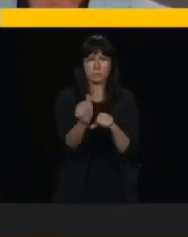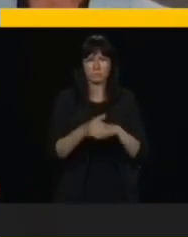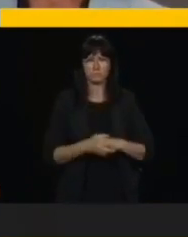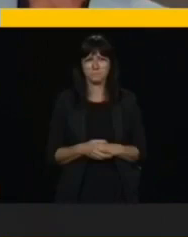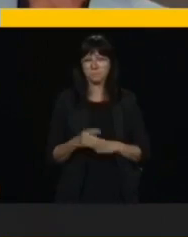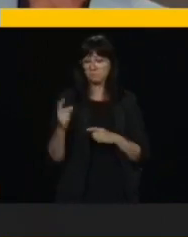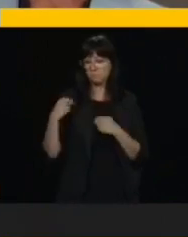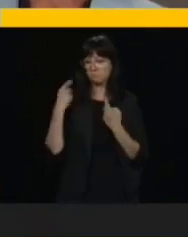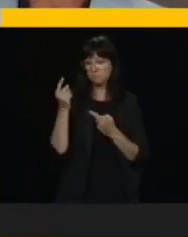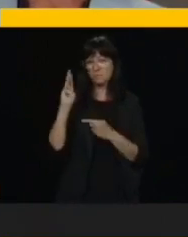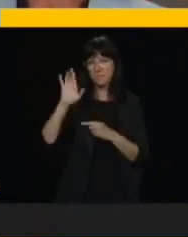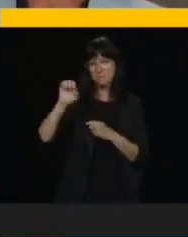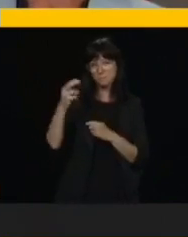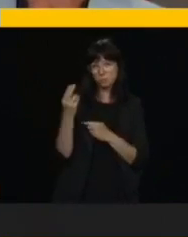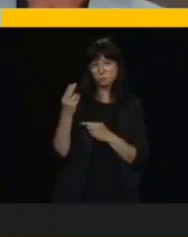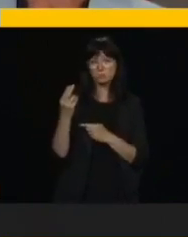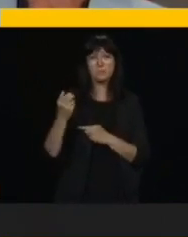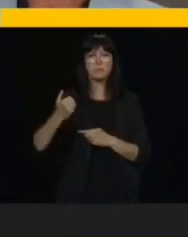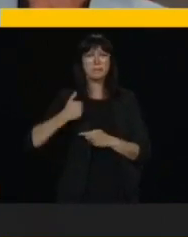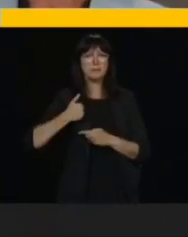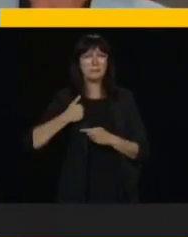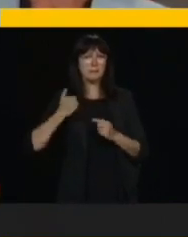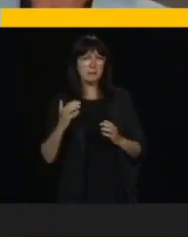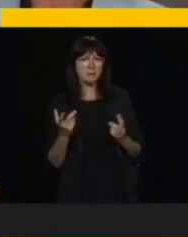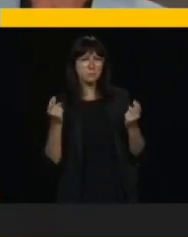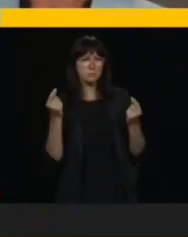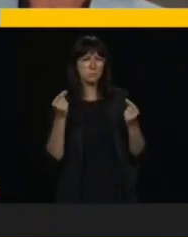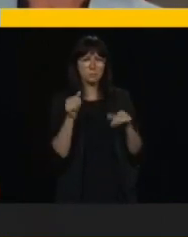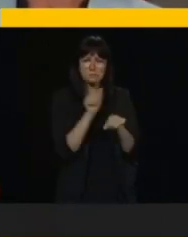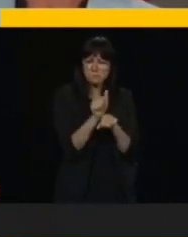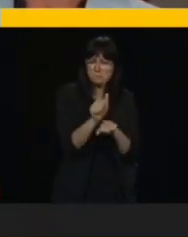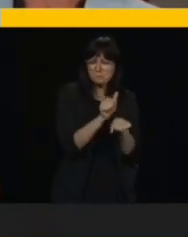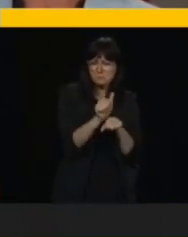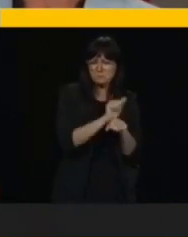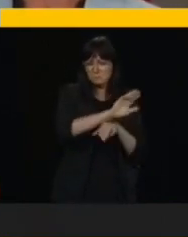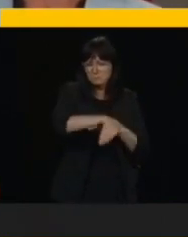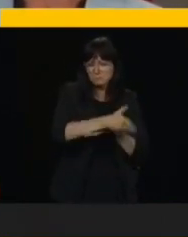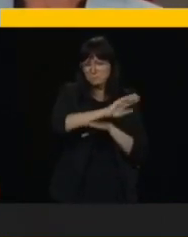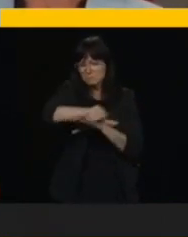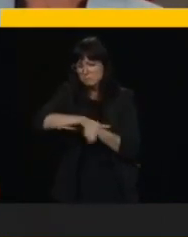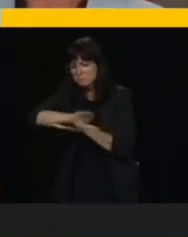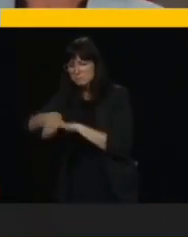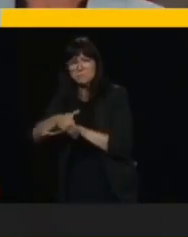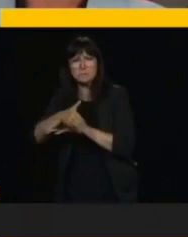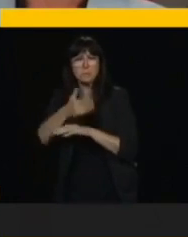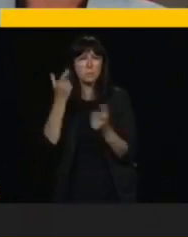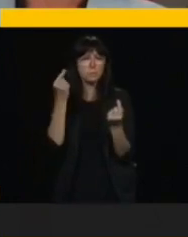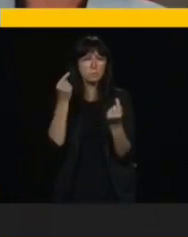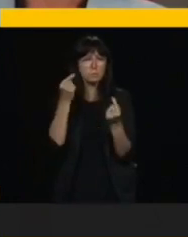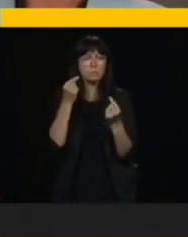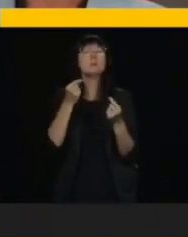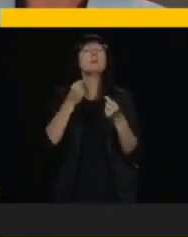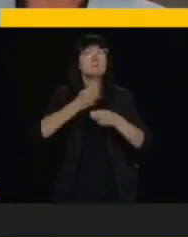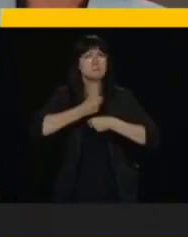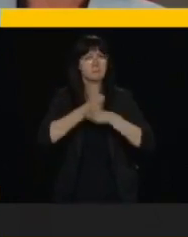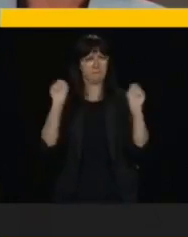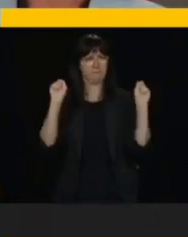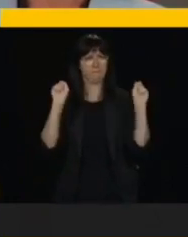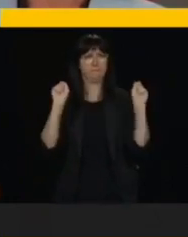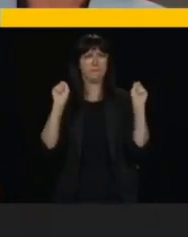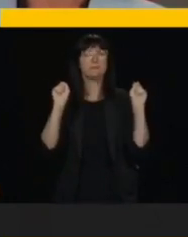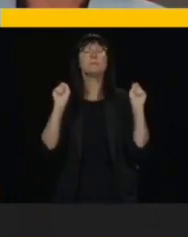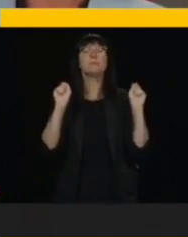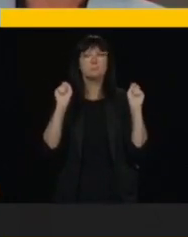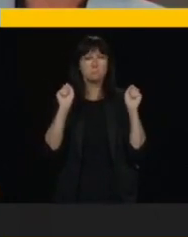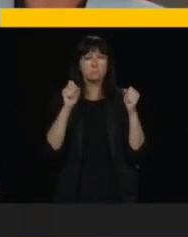March, Canadians have been working around the clock to keep each other safe. And together, we've come up with innovative solutions